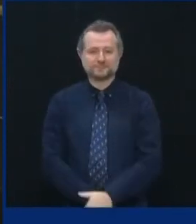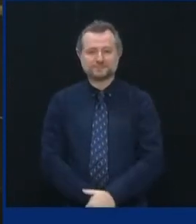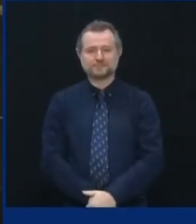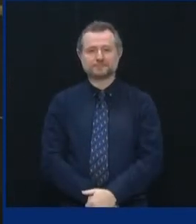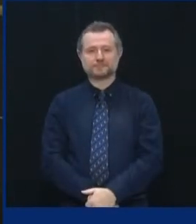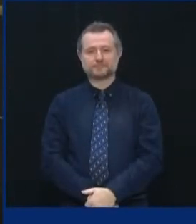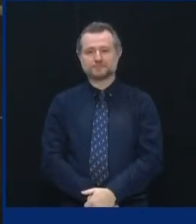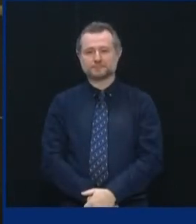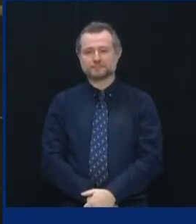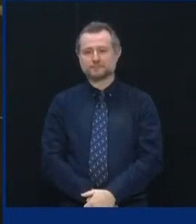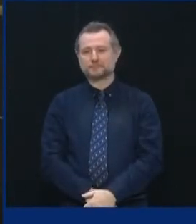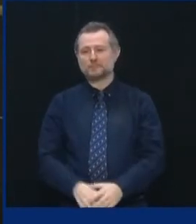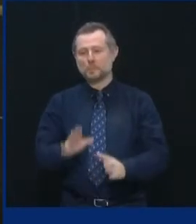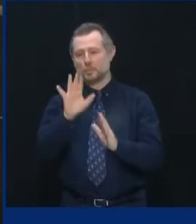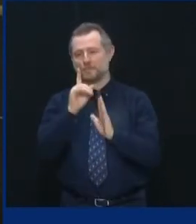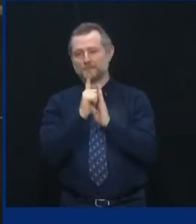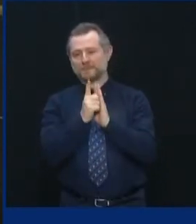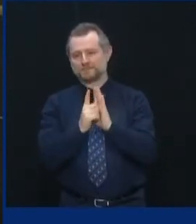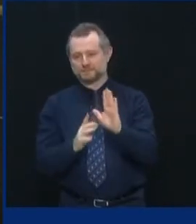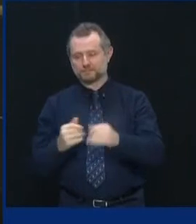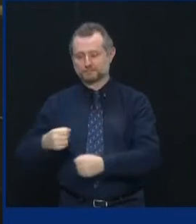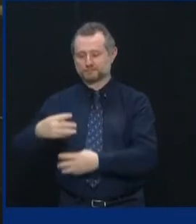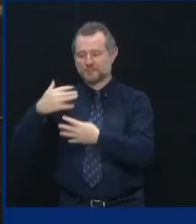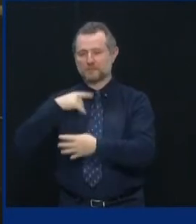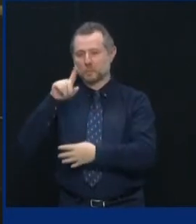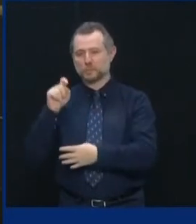brief moment to compile the Q&A roster.